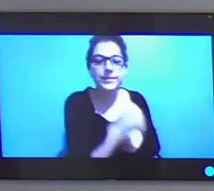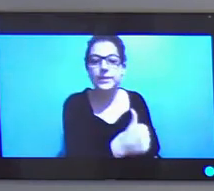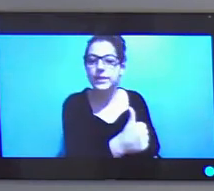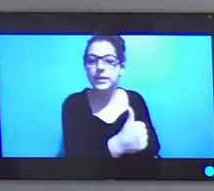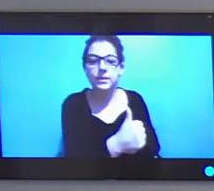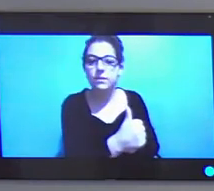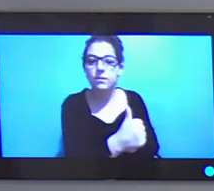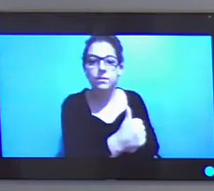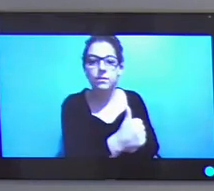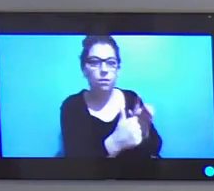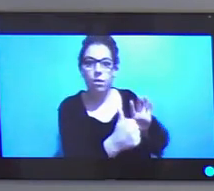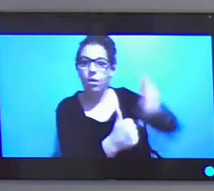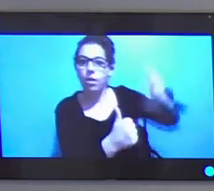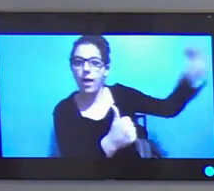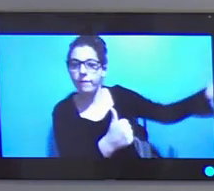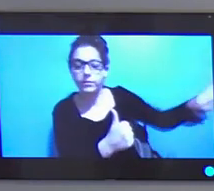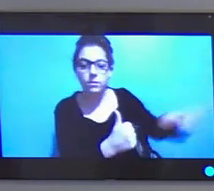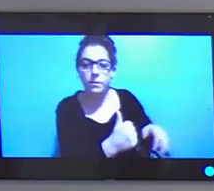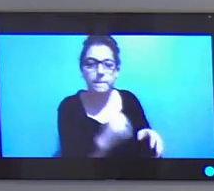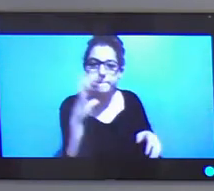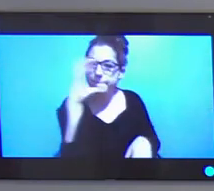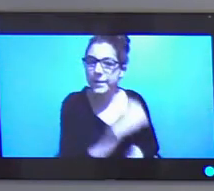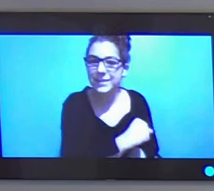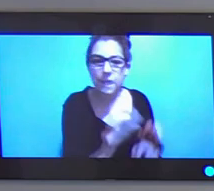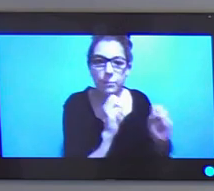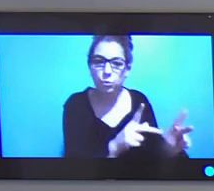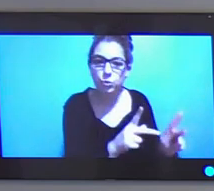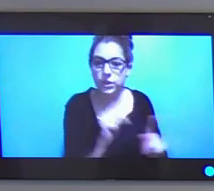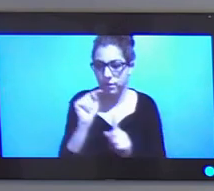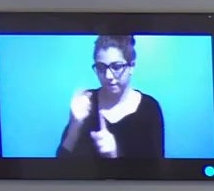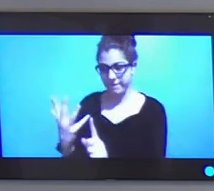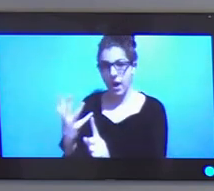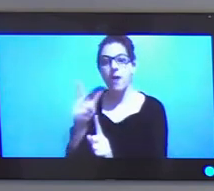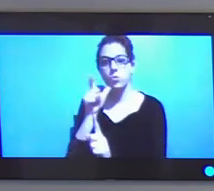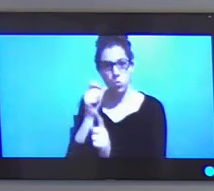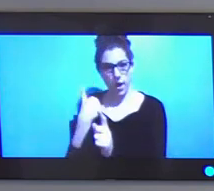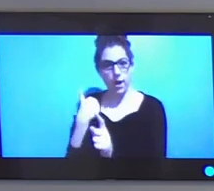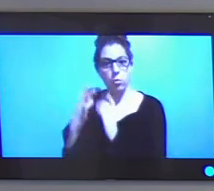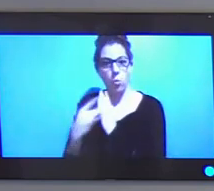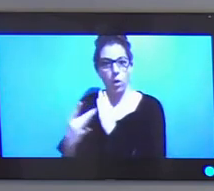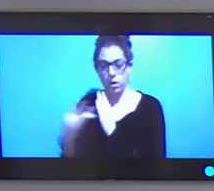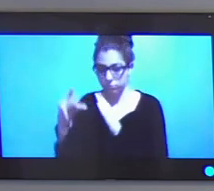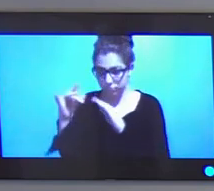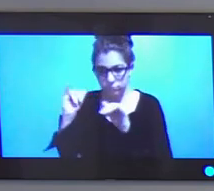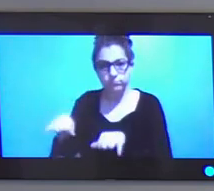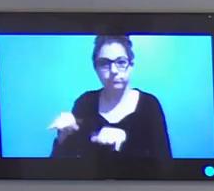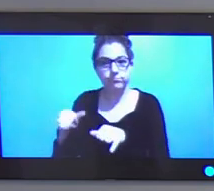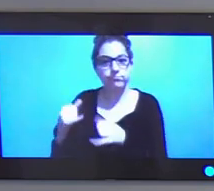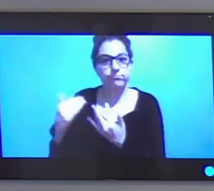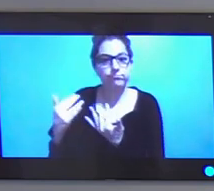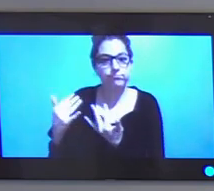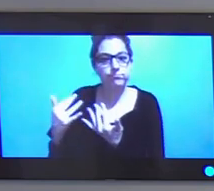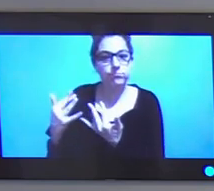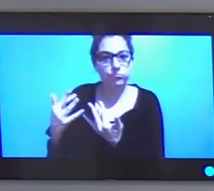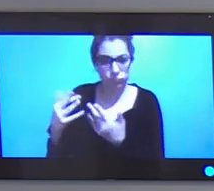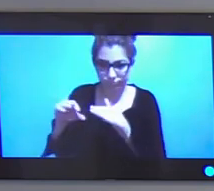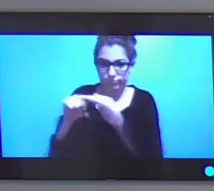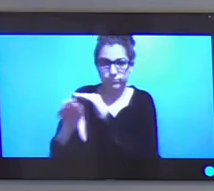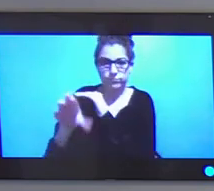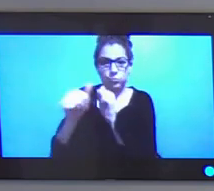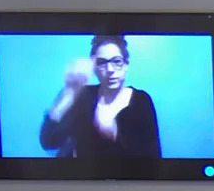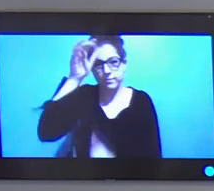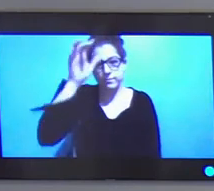the lamps, meaning you can't see in the darkness. And in the Bible, the darkness is a time of trial. The darkness is a time